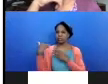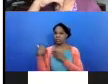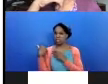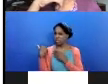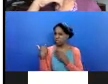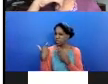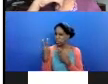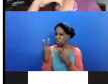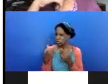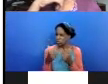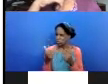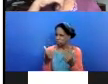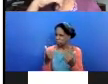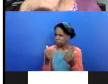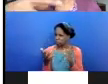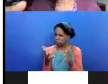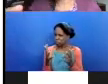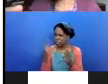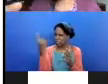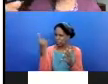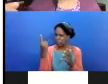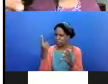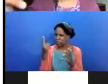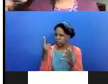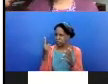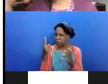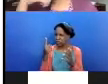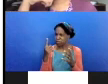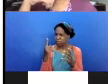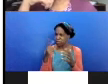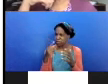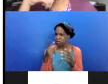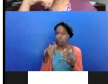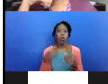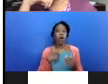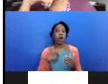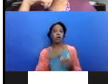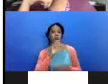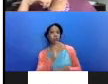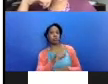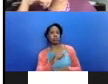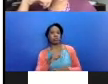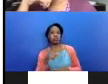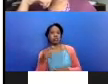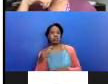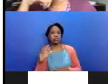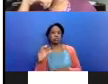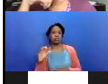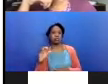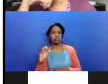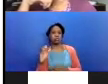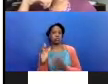find helpful? Well, I'm reading the question, so I think. Yeah, okay. I think that,